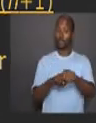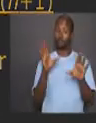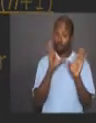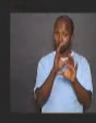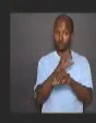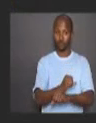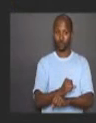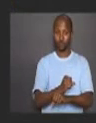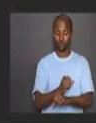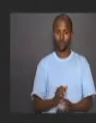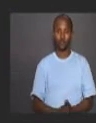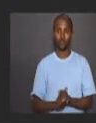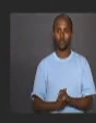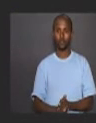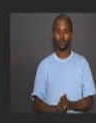Time's up.